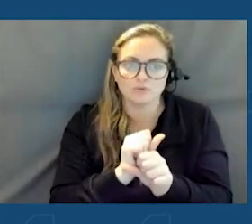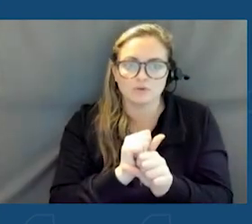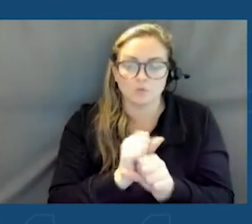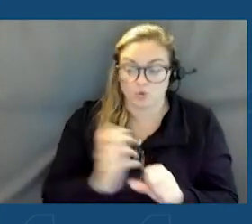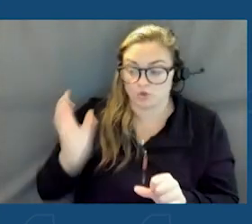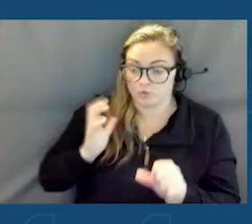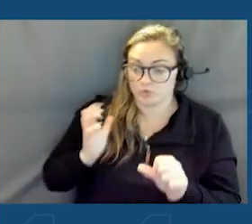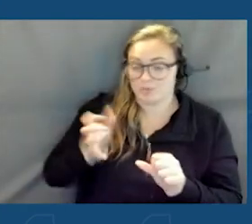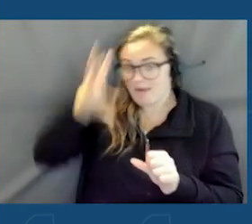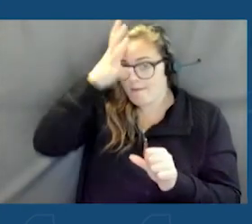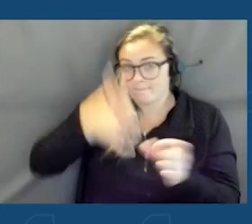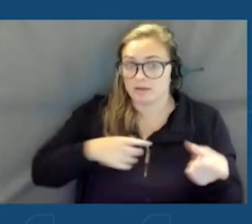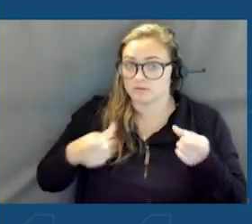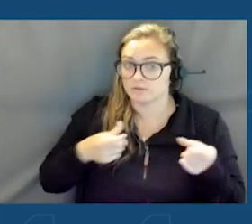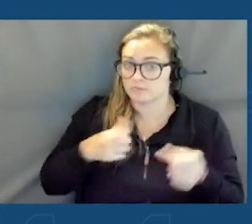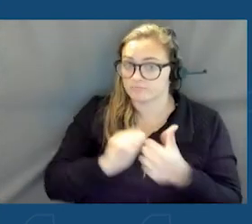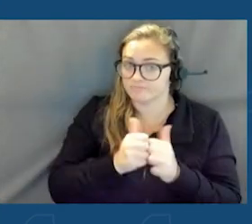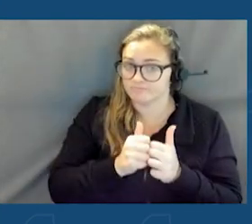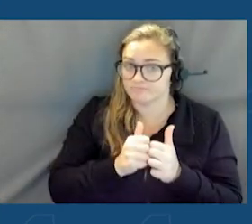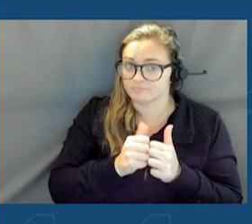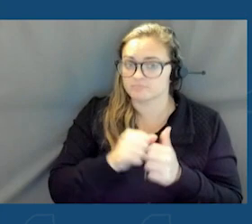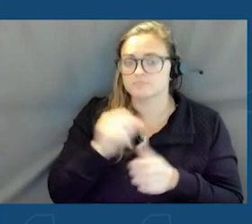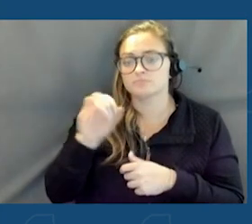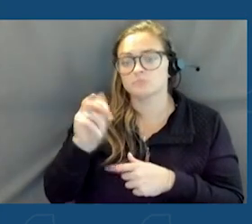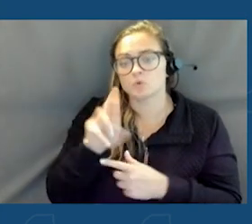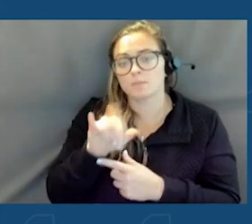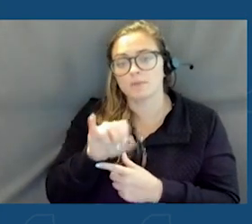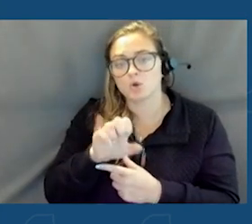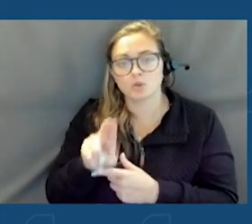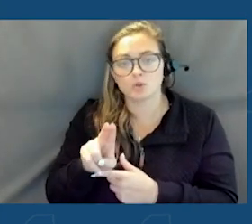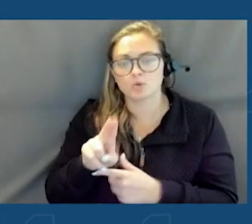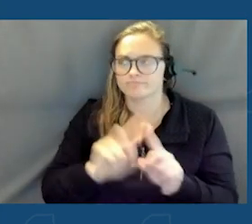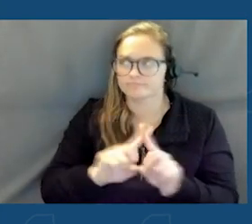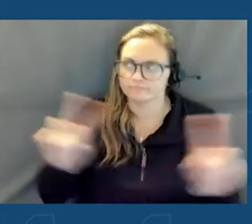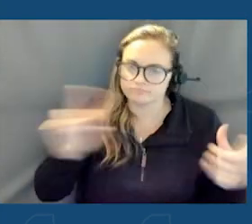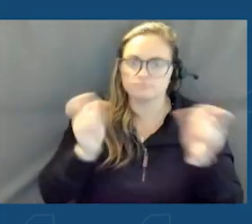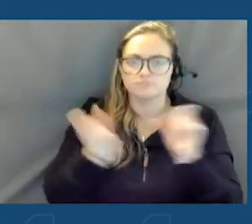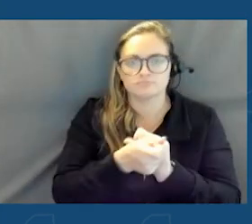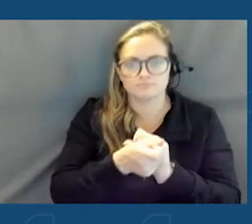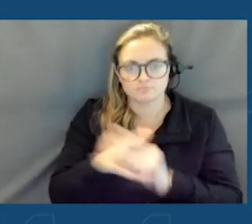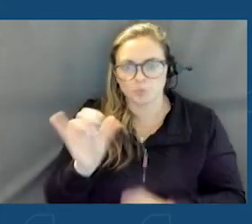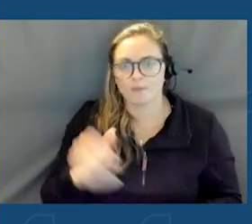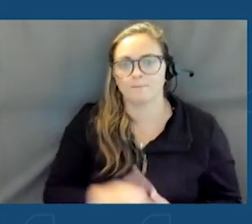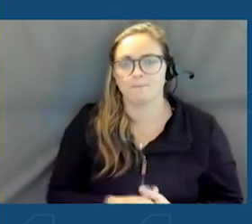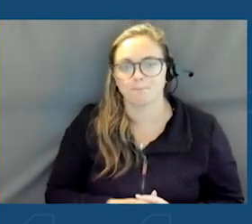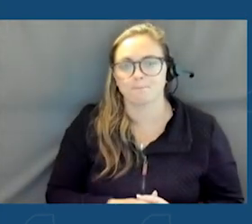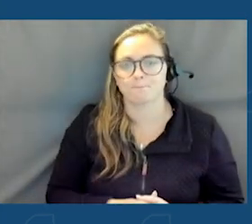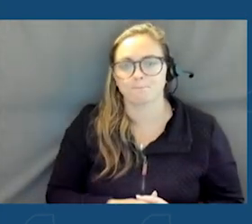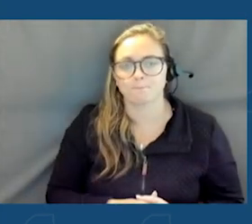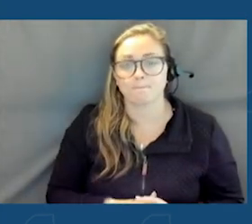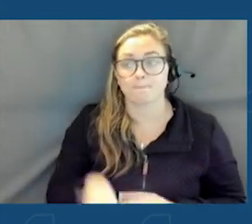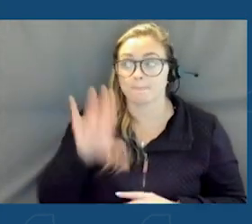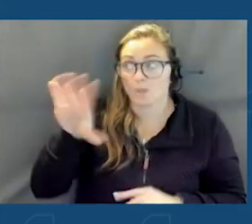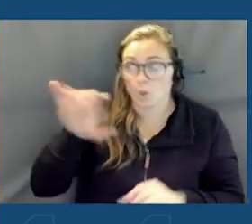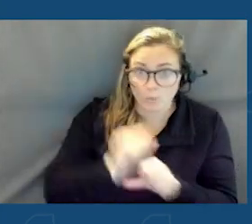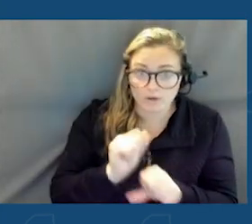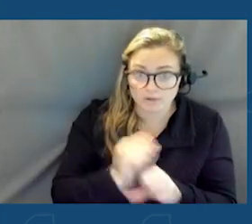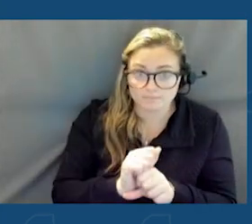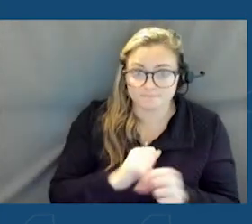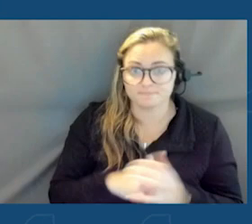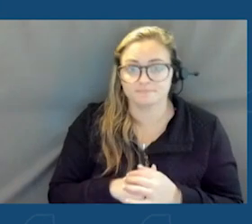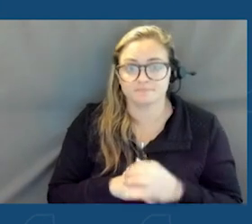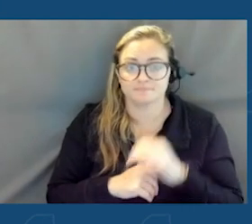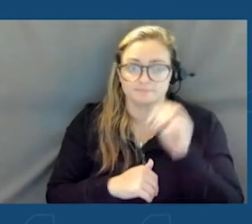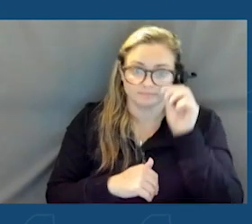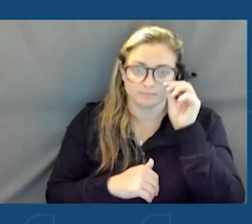male-dominated sport. So Marylou made profound differences there as well. So her work